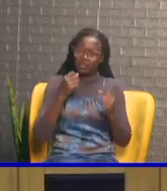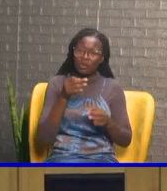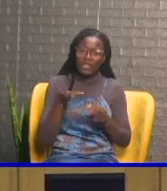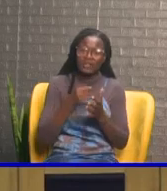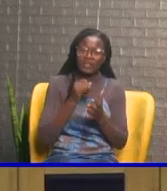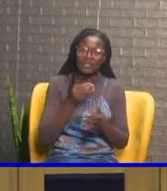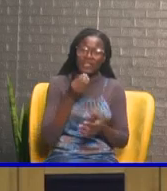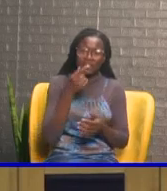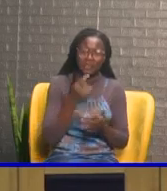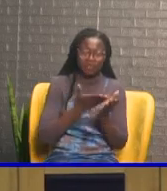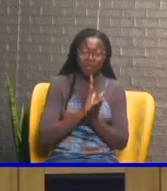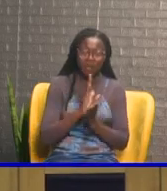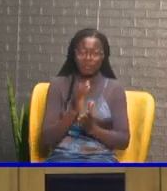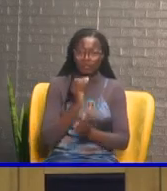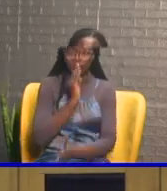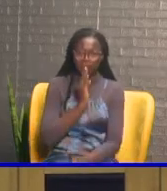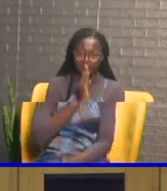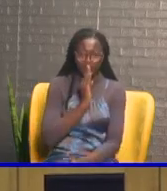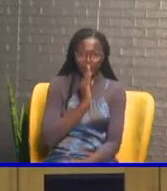right what? Diet.